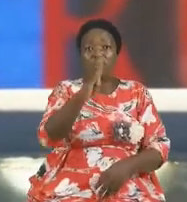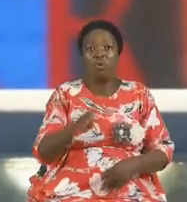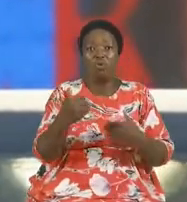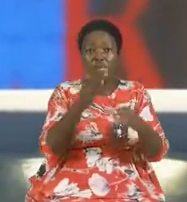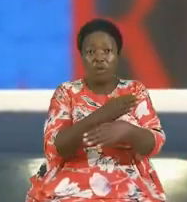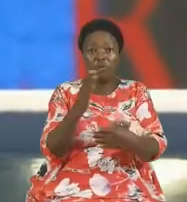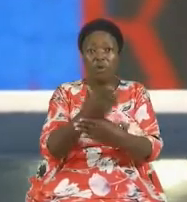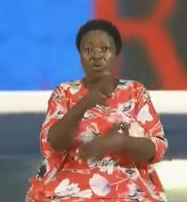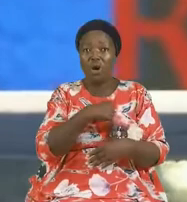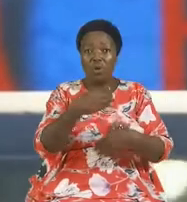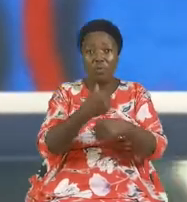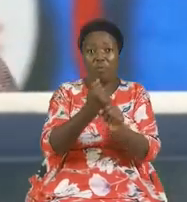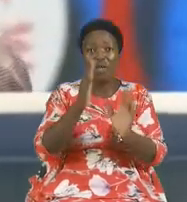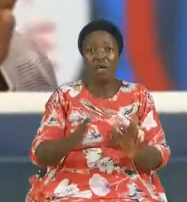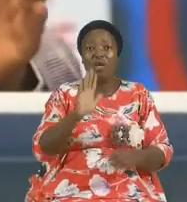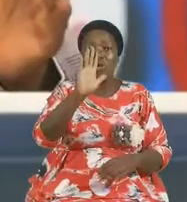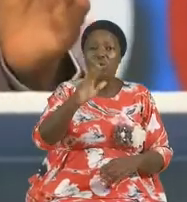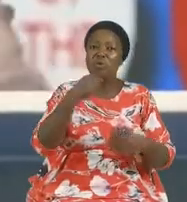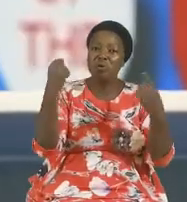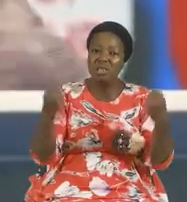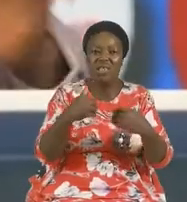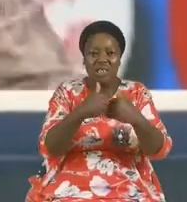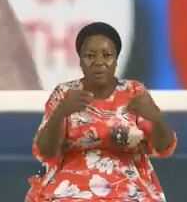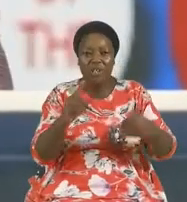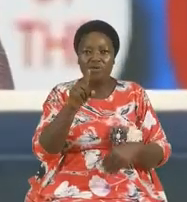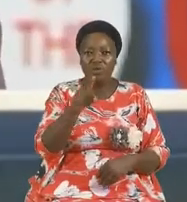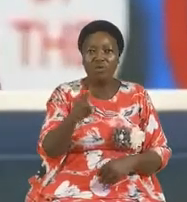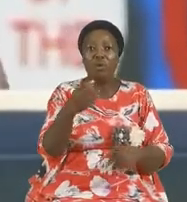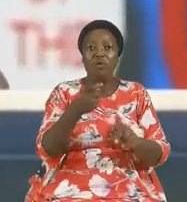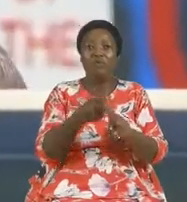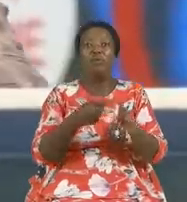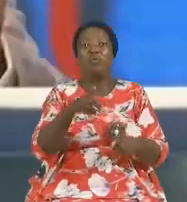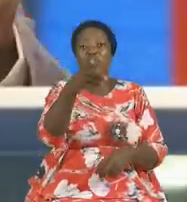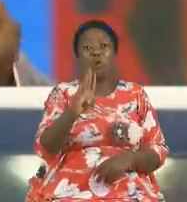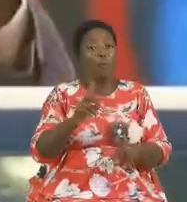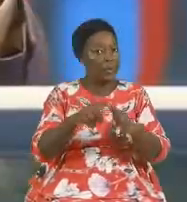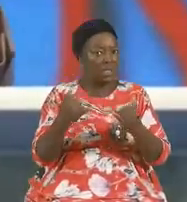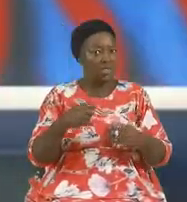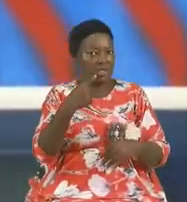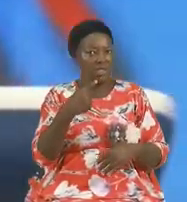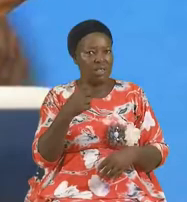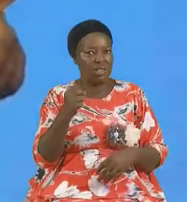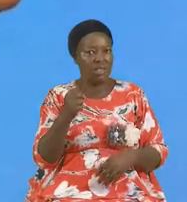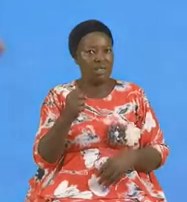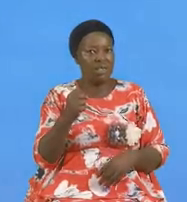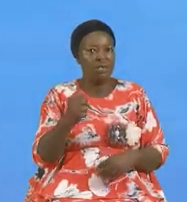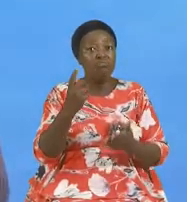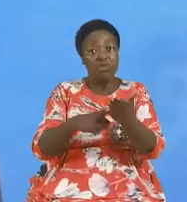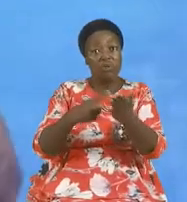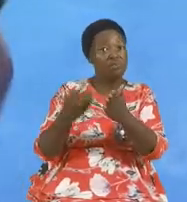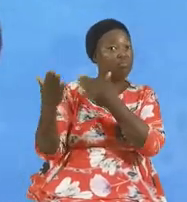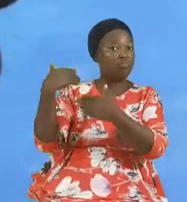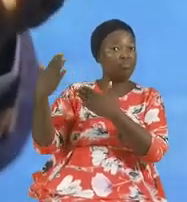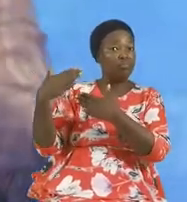gulf between you and the Almighty God, between you and your Maker. Your sin separated you from